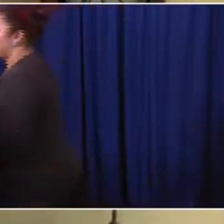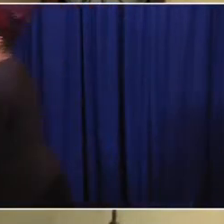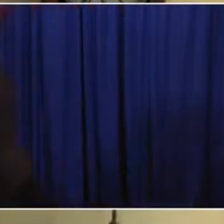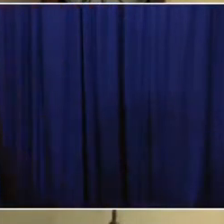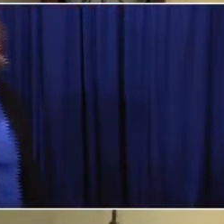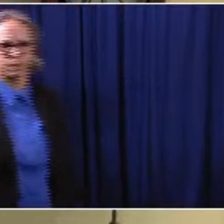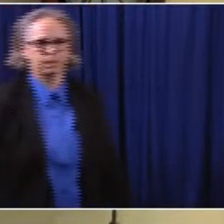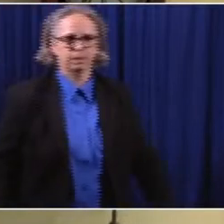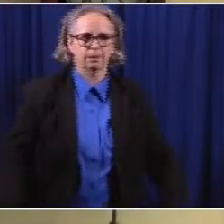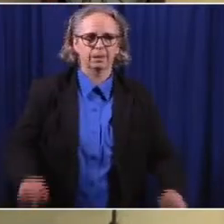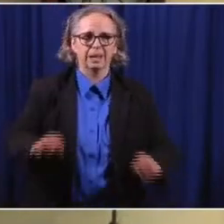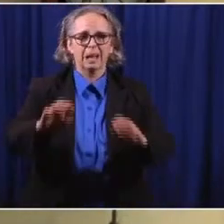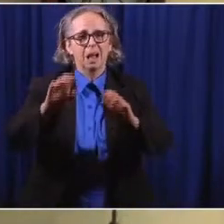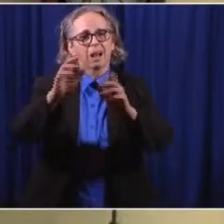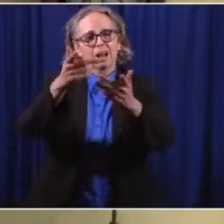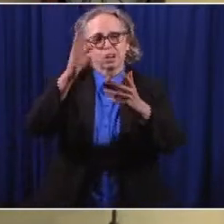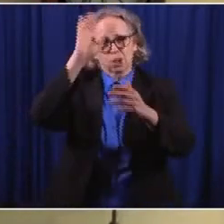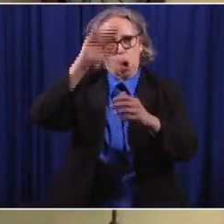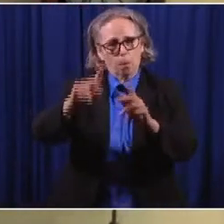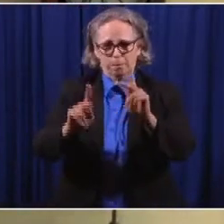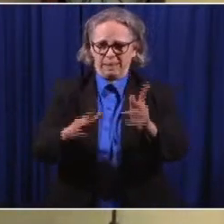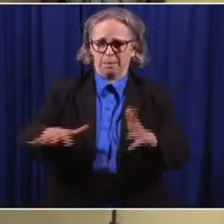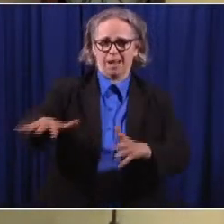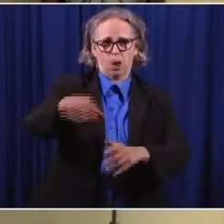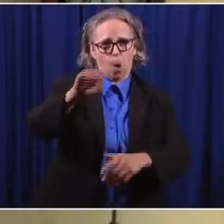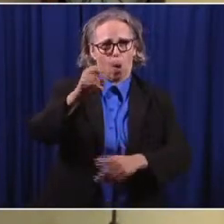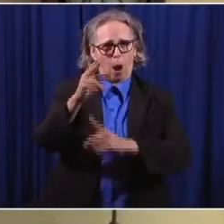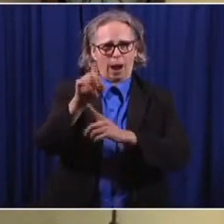I have been, I've been accused of,